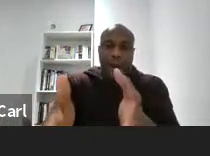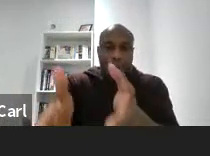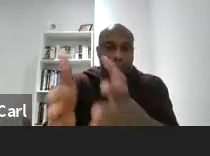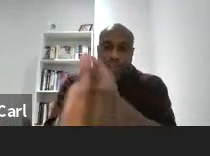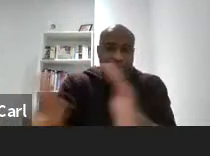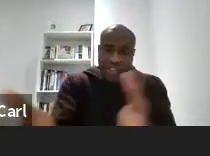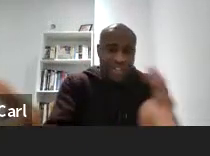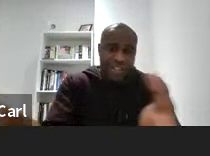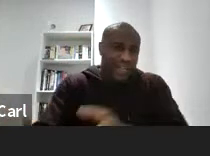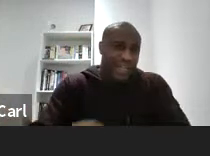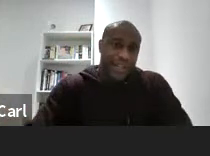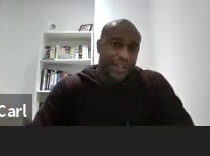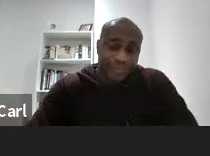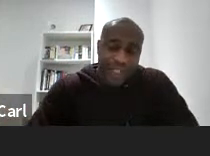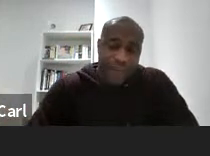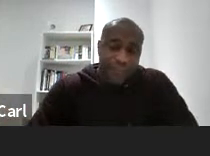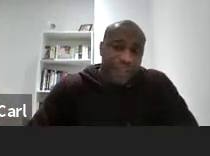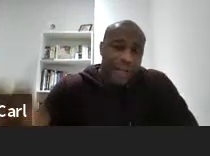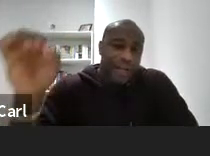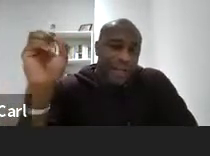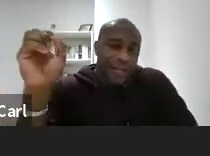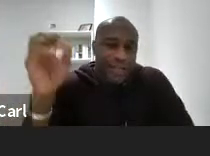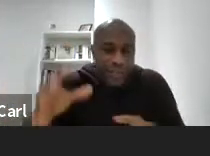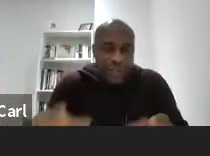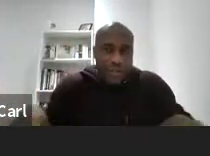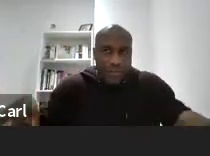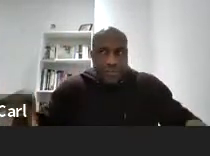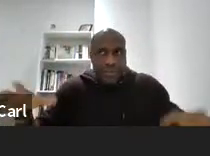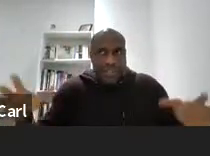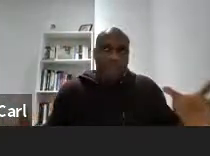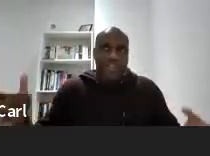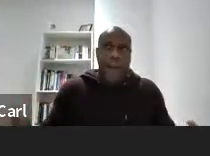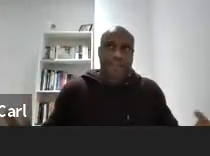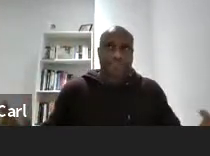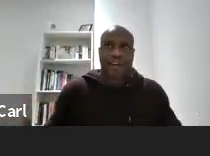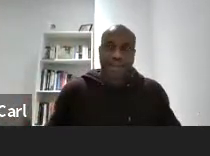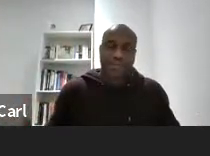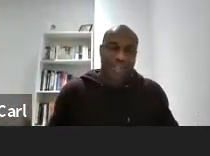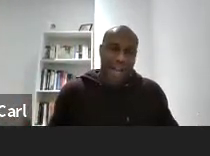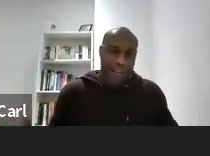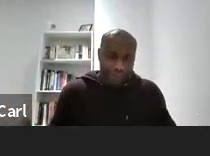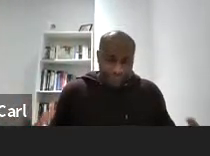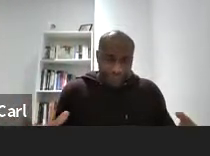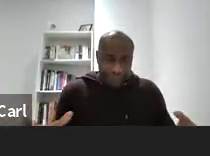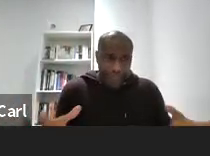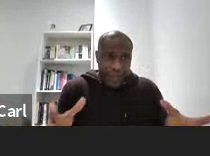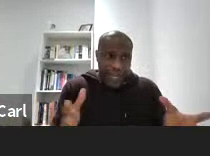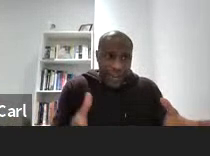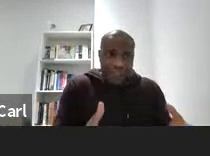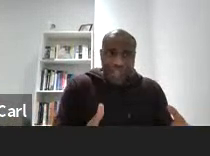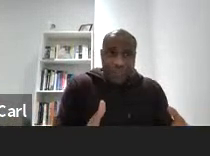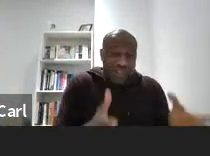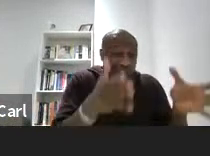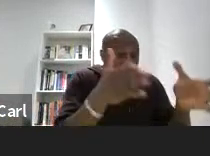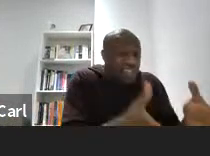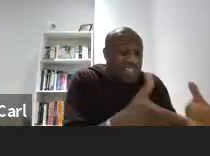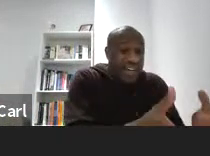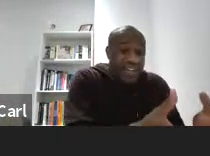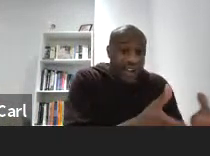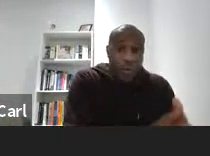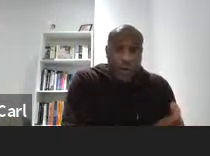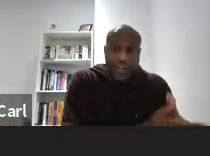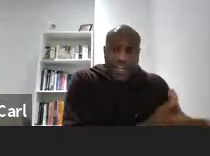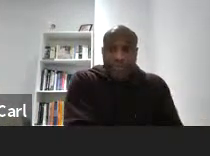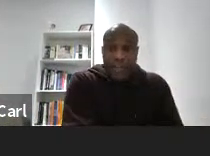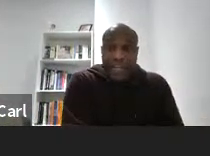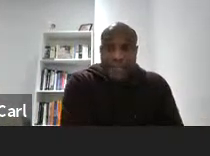customers using just something like Lego. So there's two different types of prototypes you can have. You can have something which looks